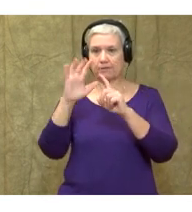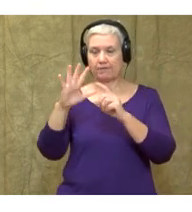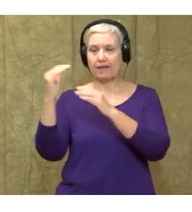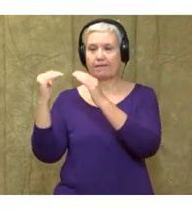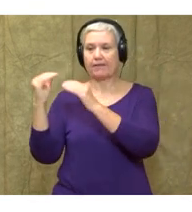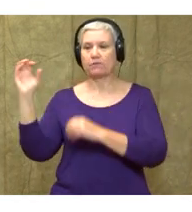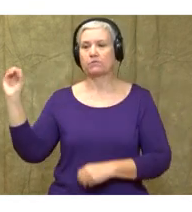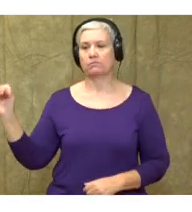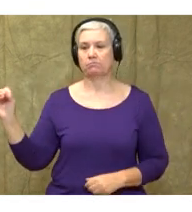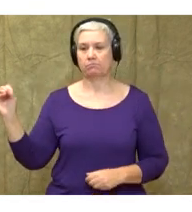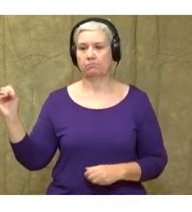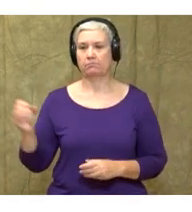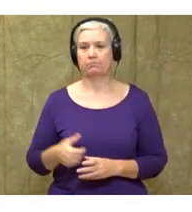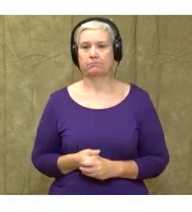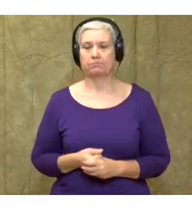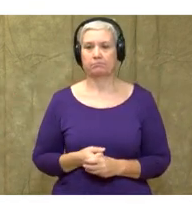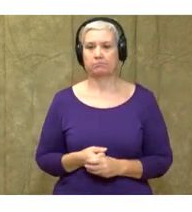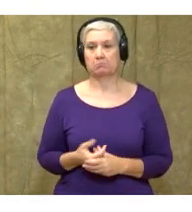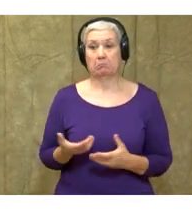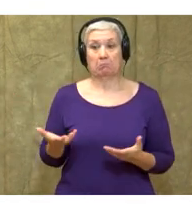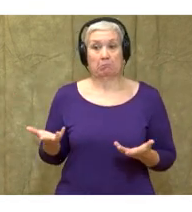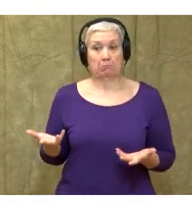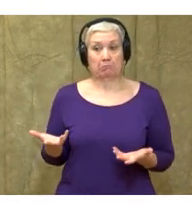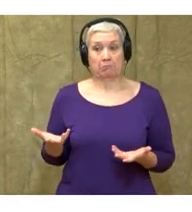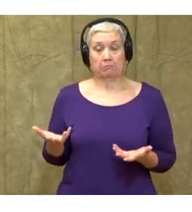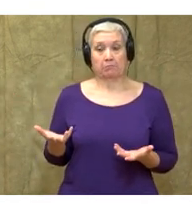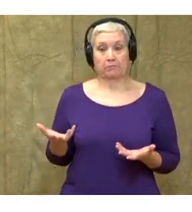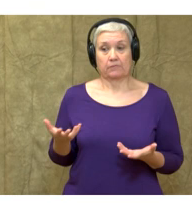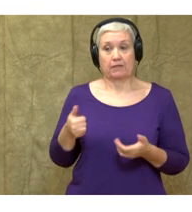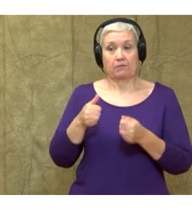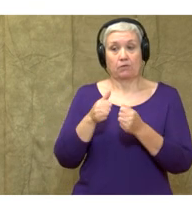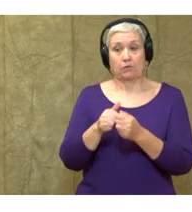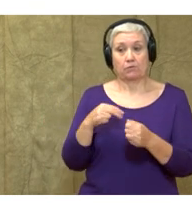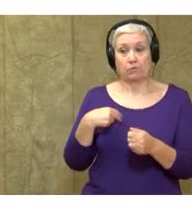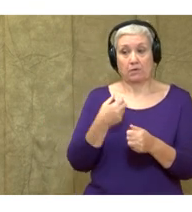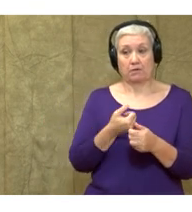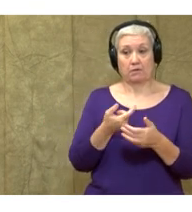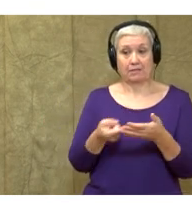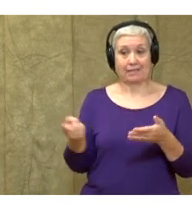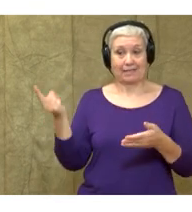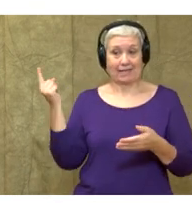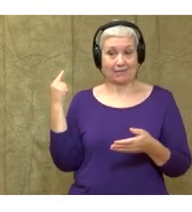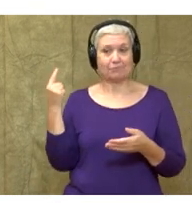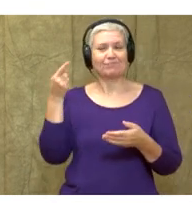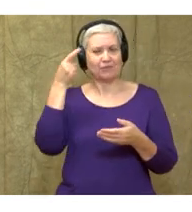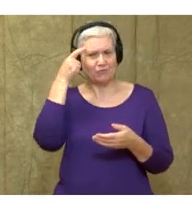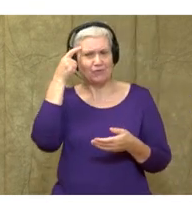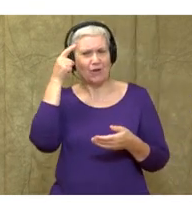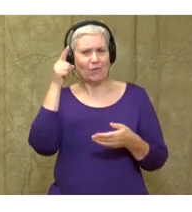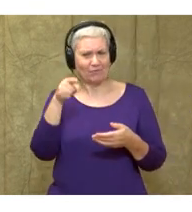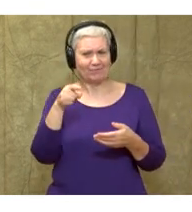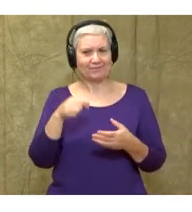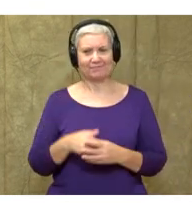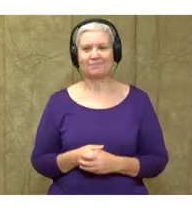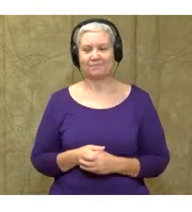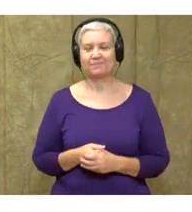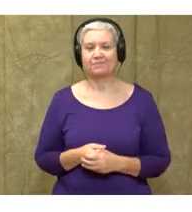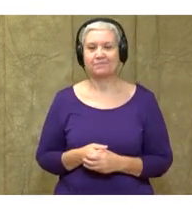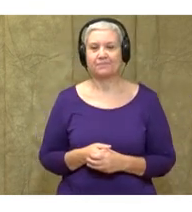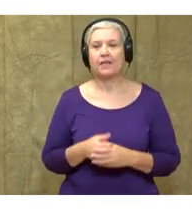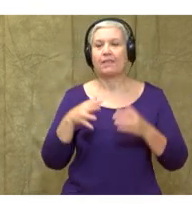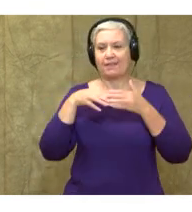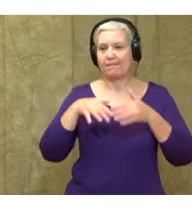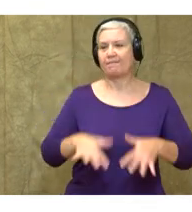x plus 5 is equal to 0. And if you were with us last week, this should look fairly familiar. Right here, we're talking about factored